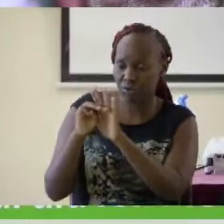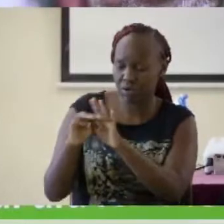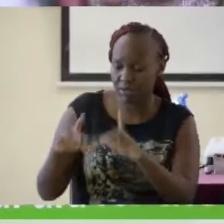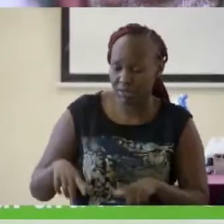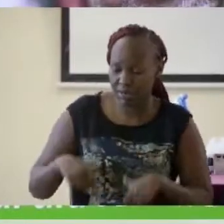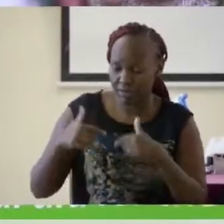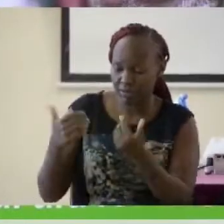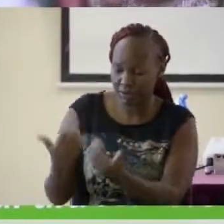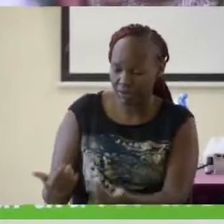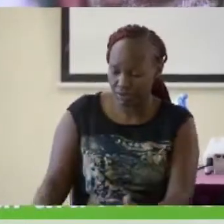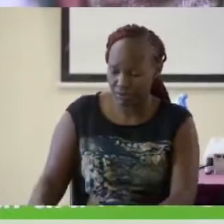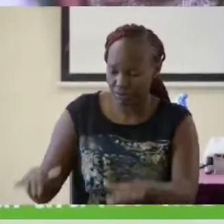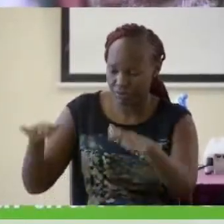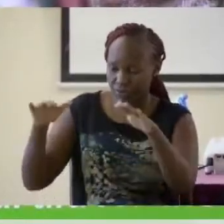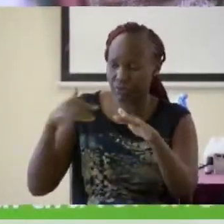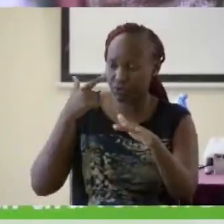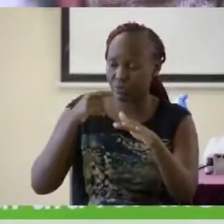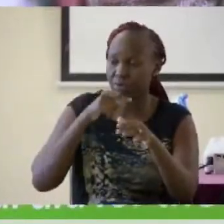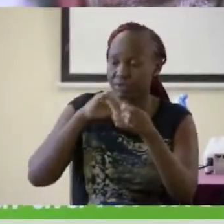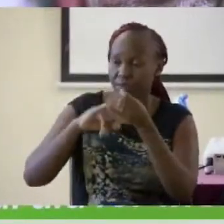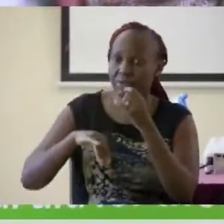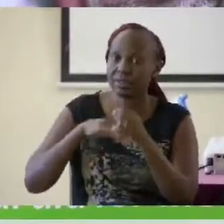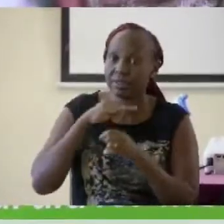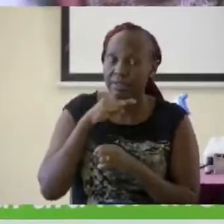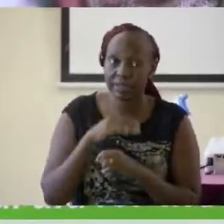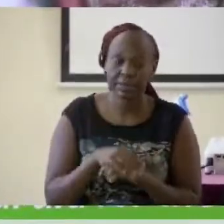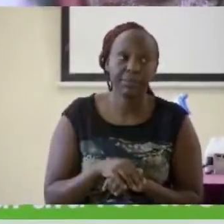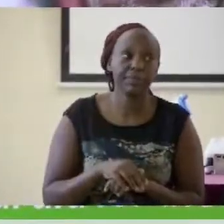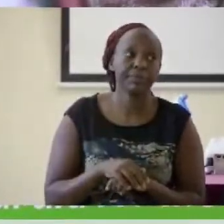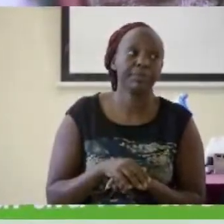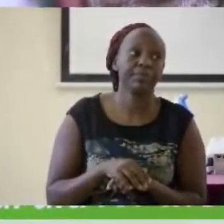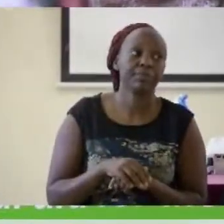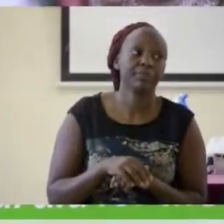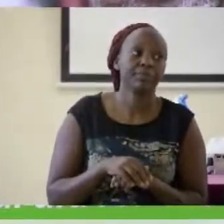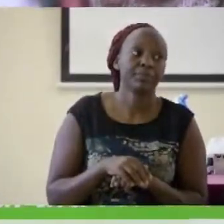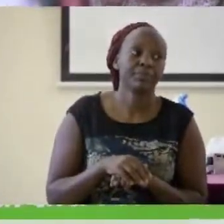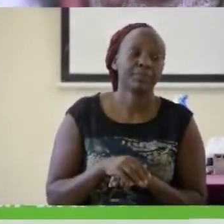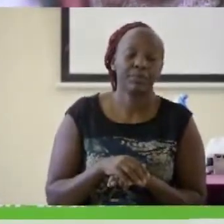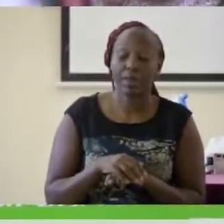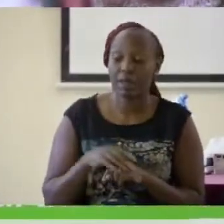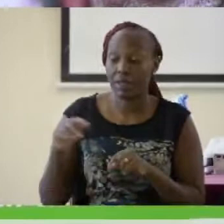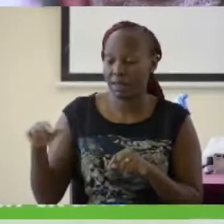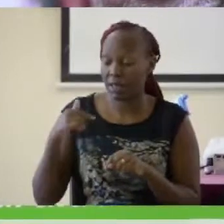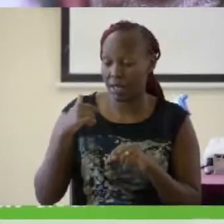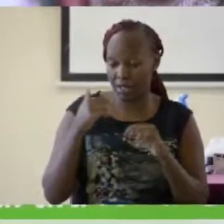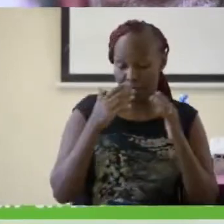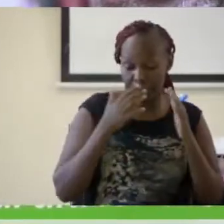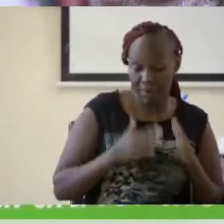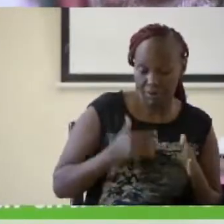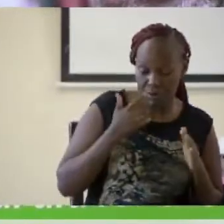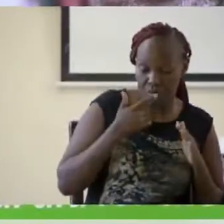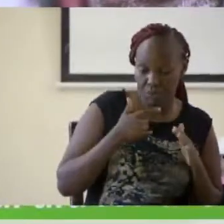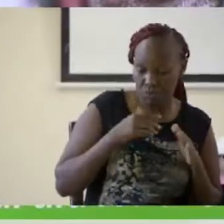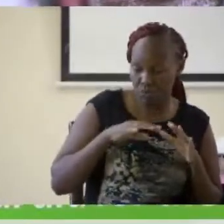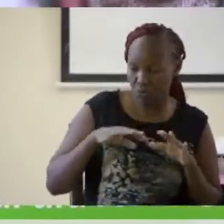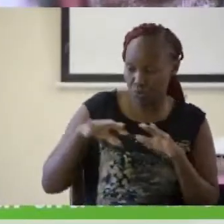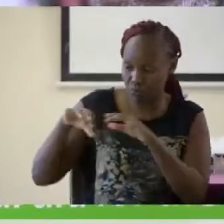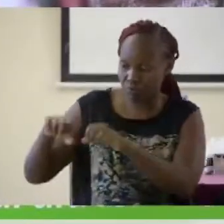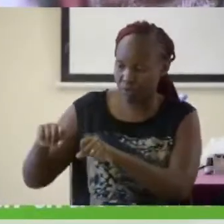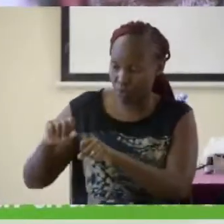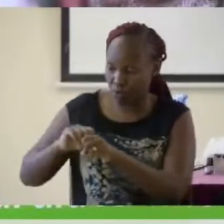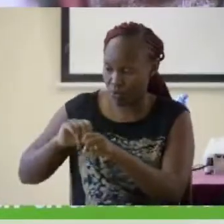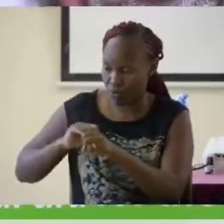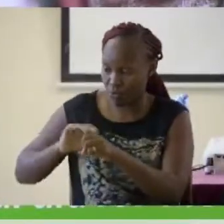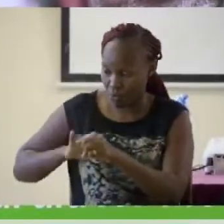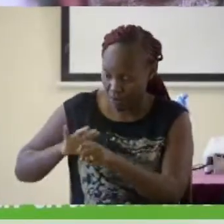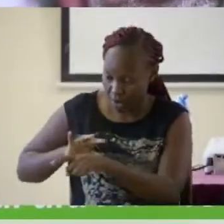of the children of the orphans that have been left. The inheritor would be a younger person,